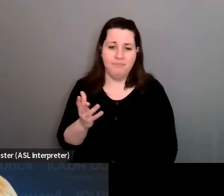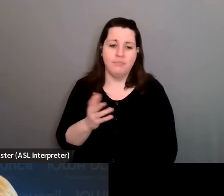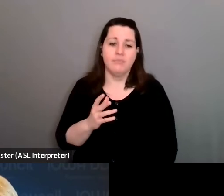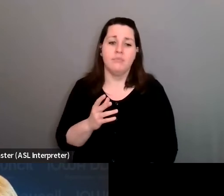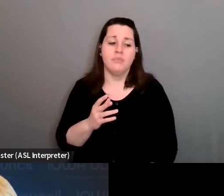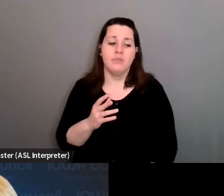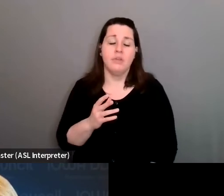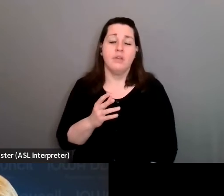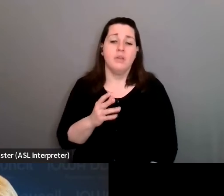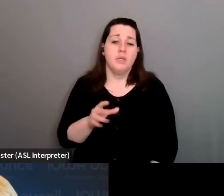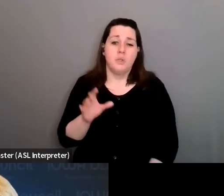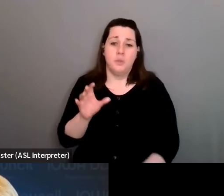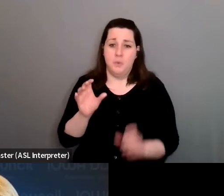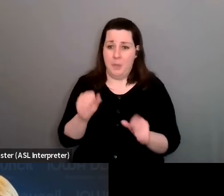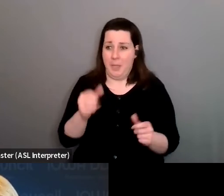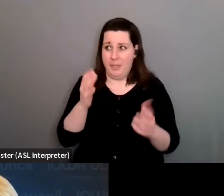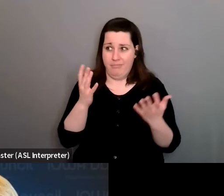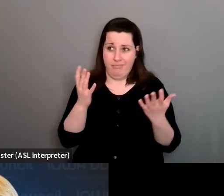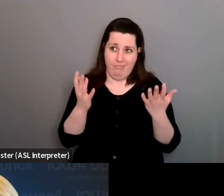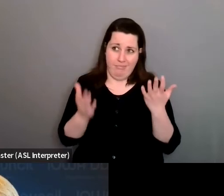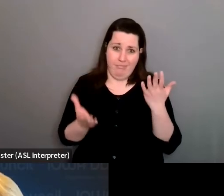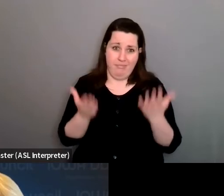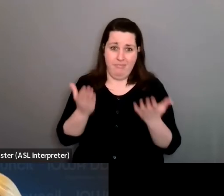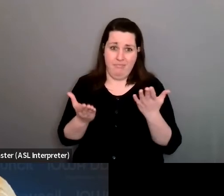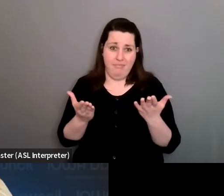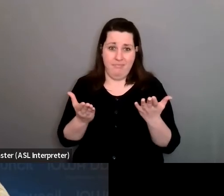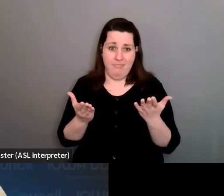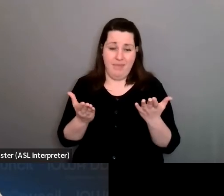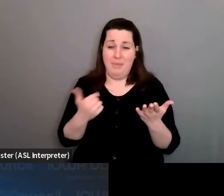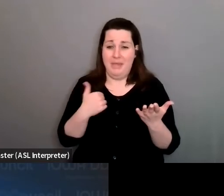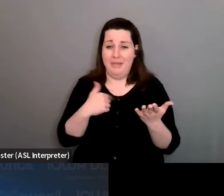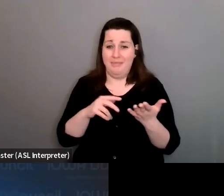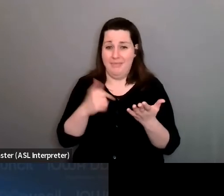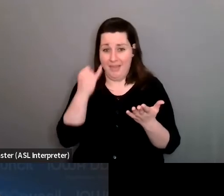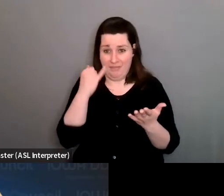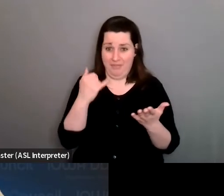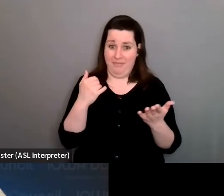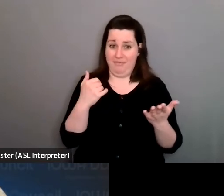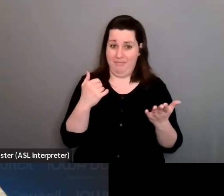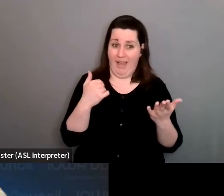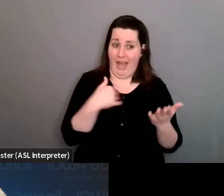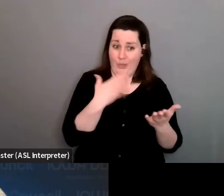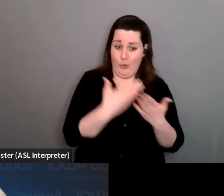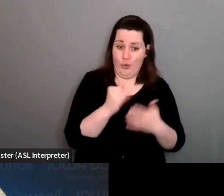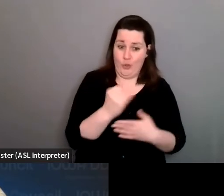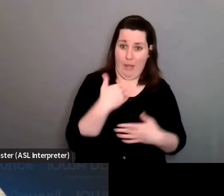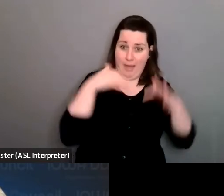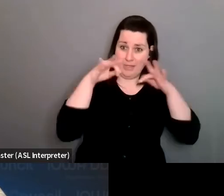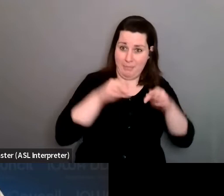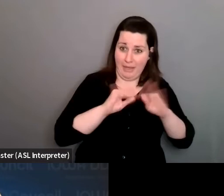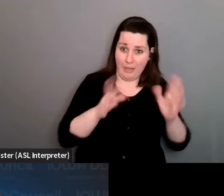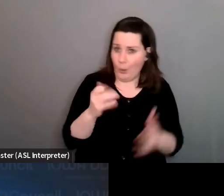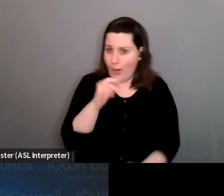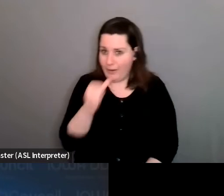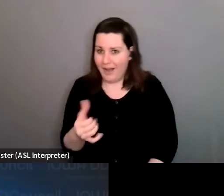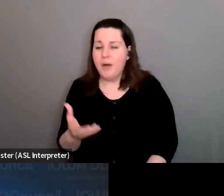you can decide whether it's a test of whether or not I did a good job in the presentation, or if you did a good job of listening. We'll